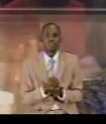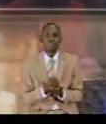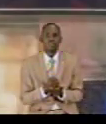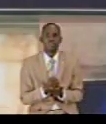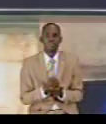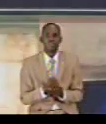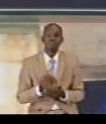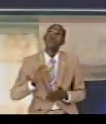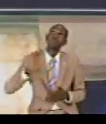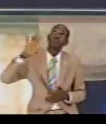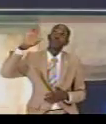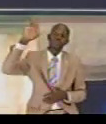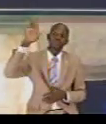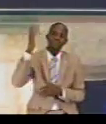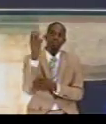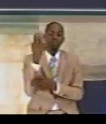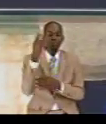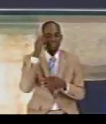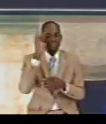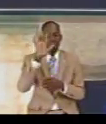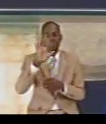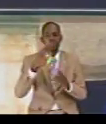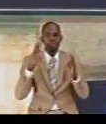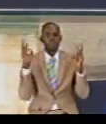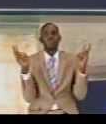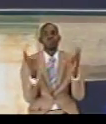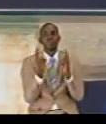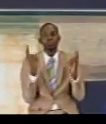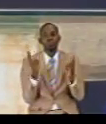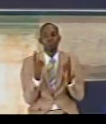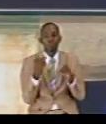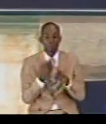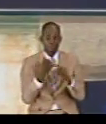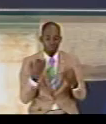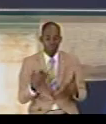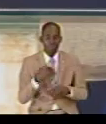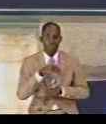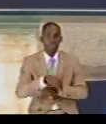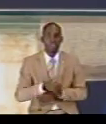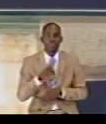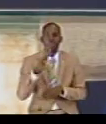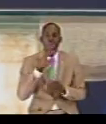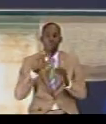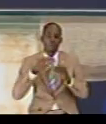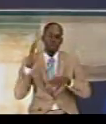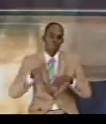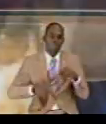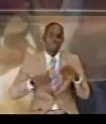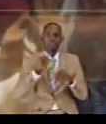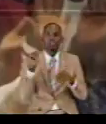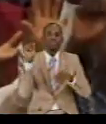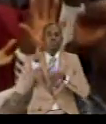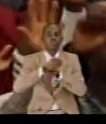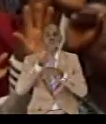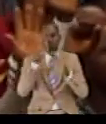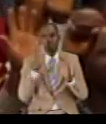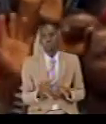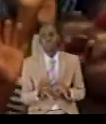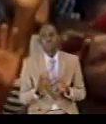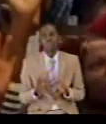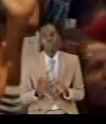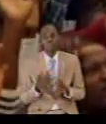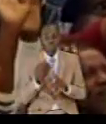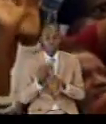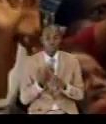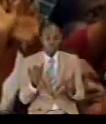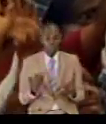Raise up your hand for your victory. From tonight, you are more than a conqueror. I said